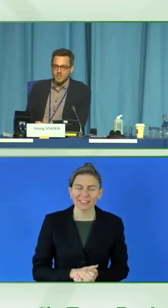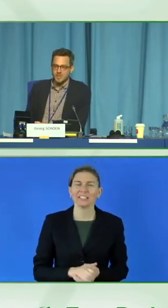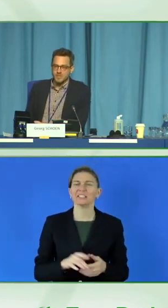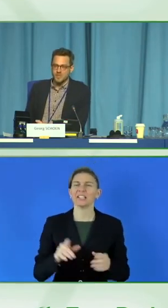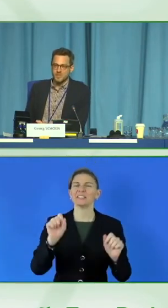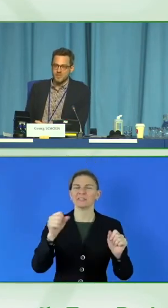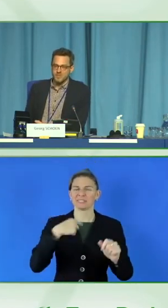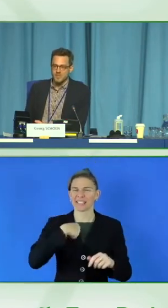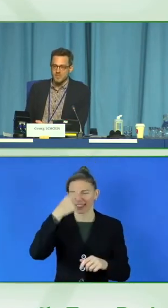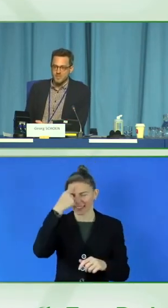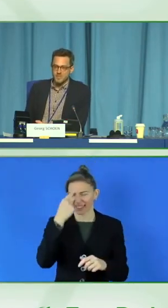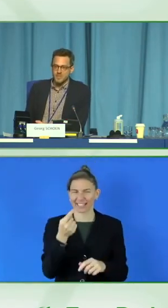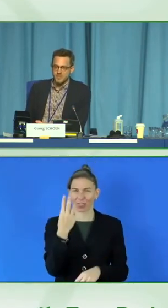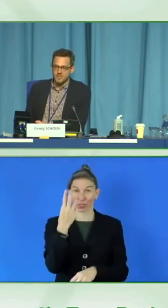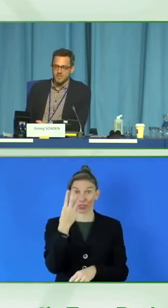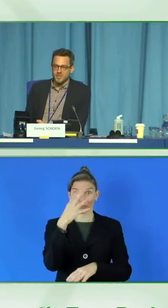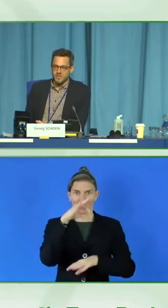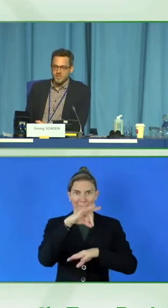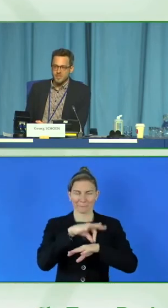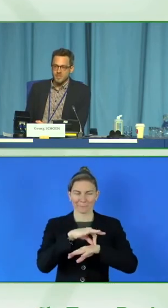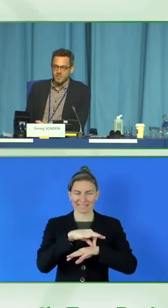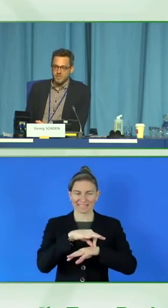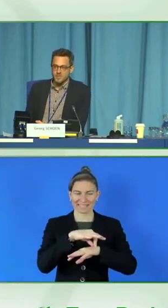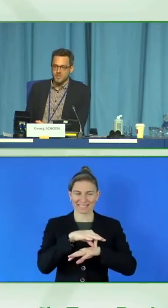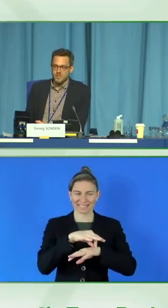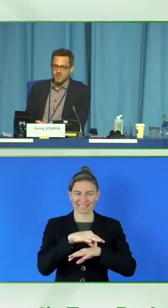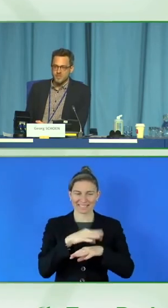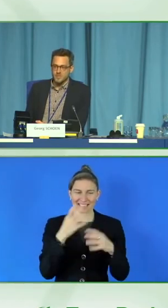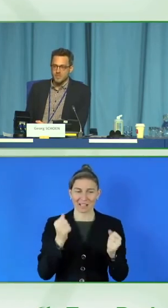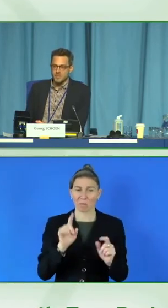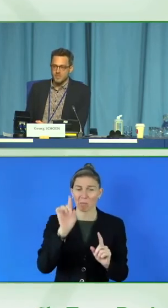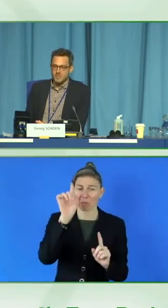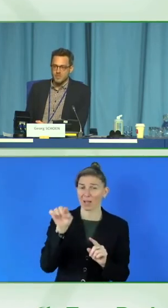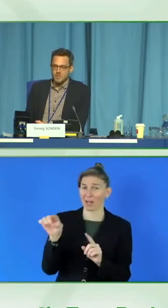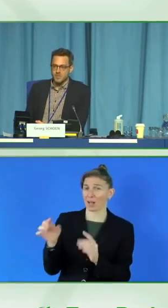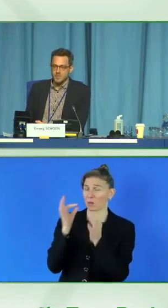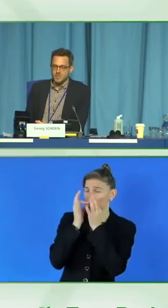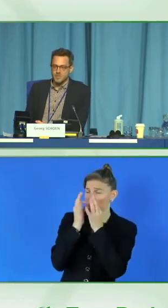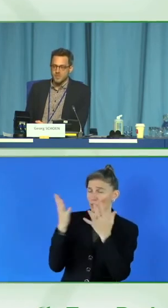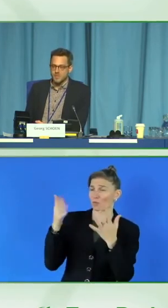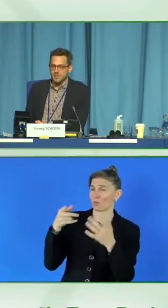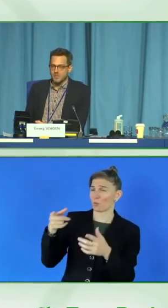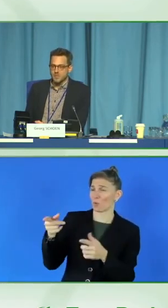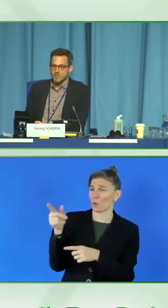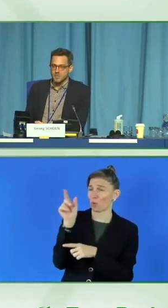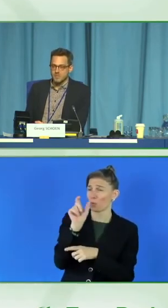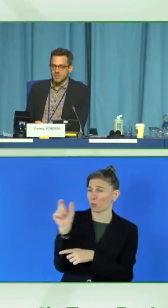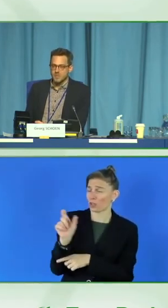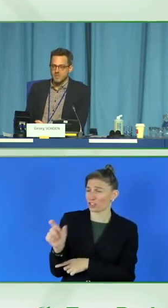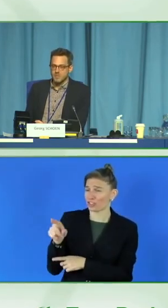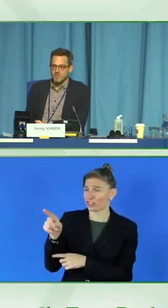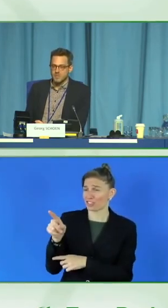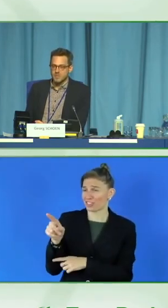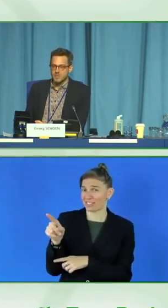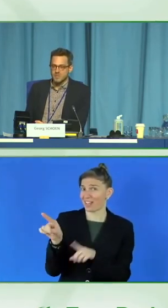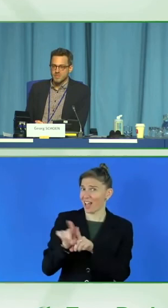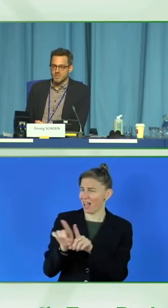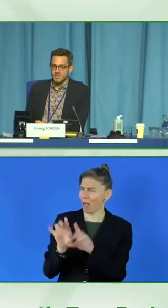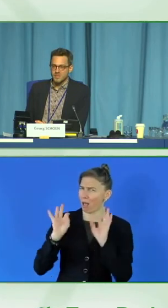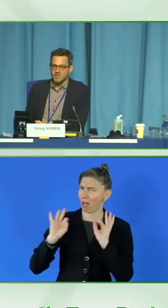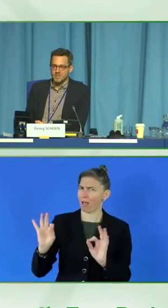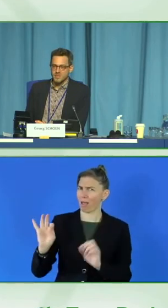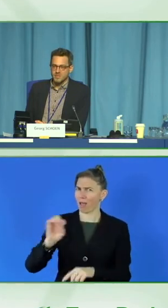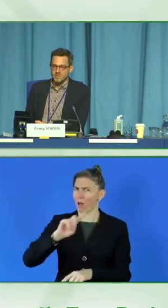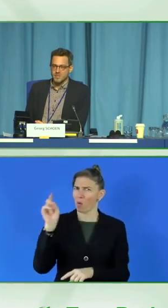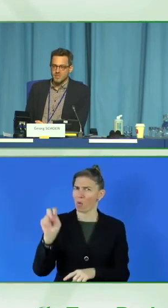So I think yours were beautiful words, and it was a wonderful question also to wrap the session up